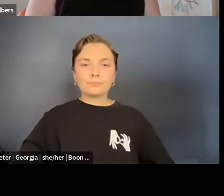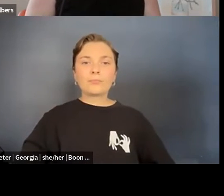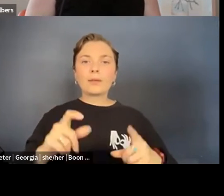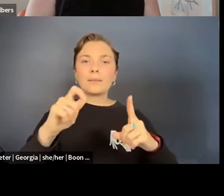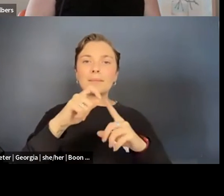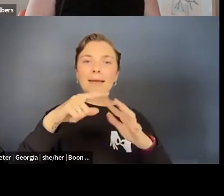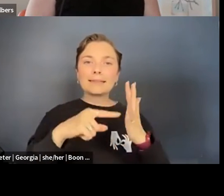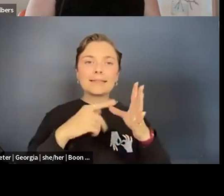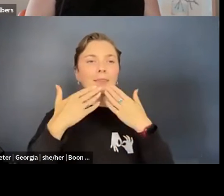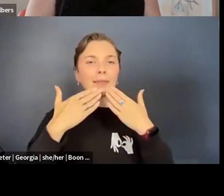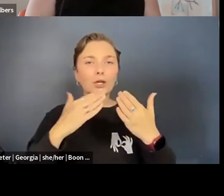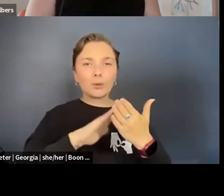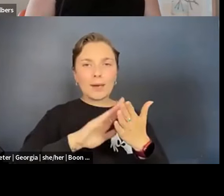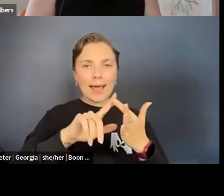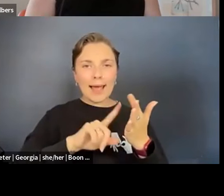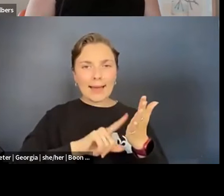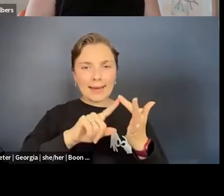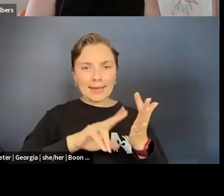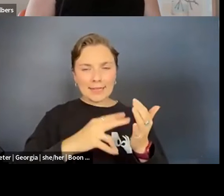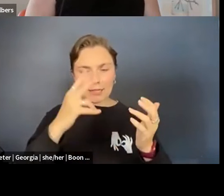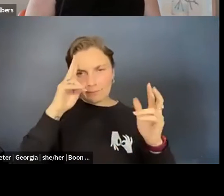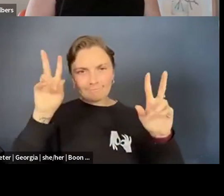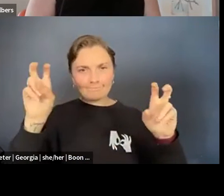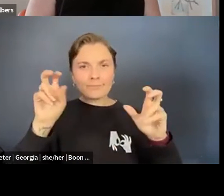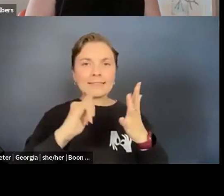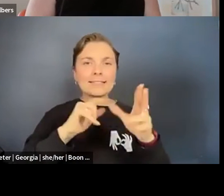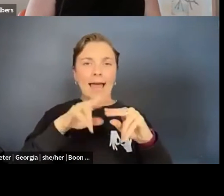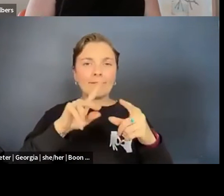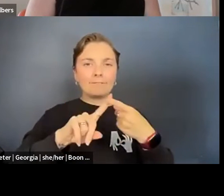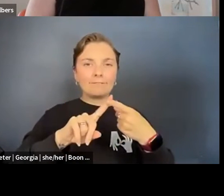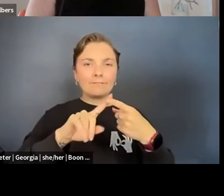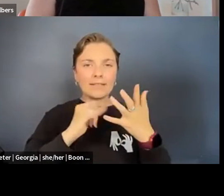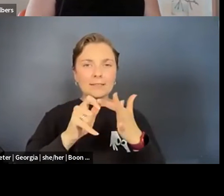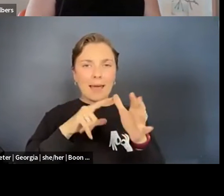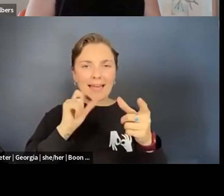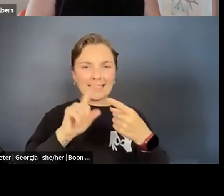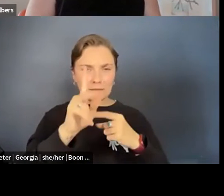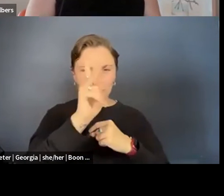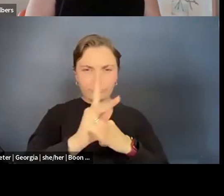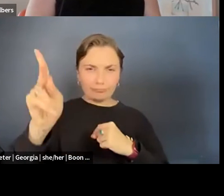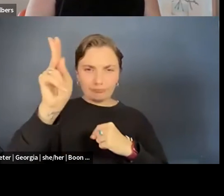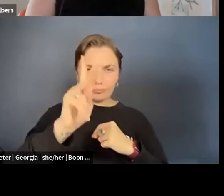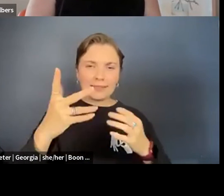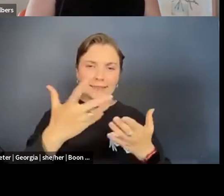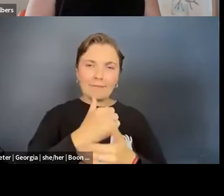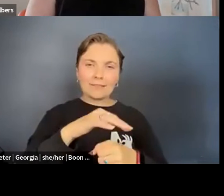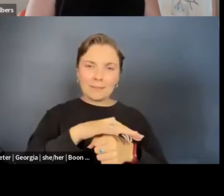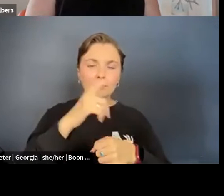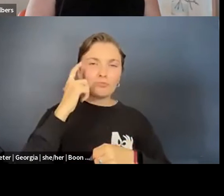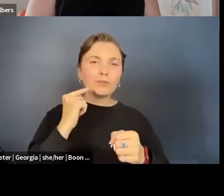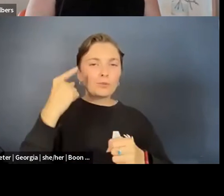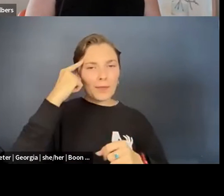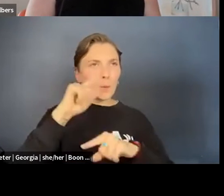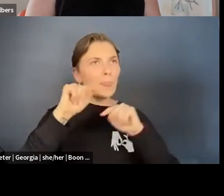Thank you, Helen. This idea, this phrase safe space comes up a lot. It comes up again and again, and I'm trying to think through what